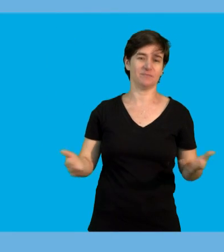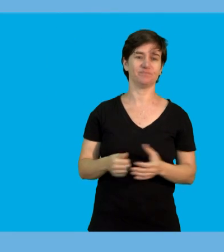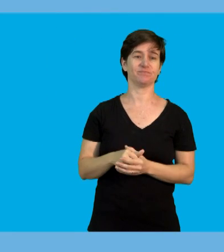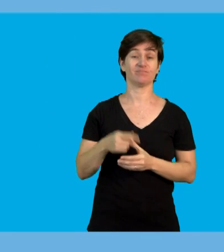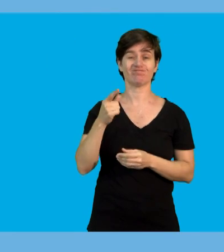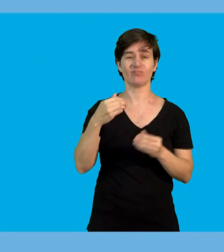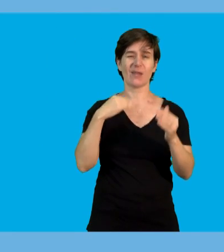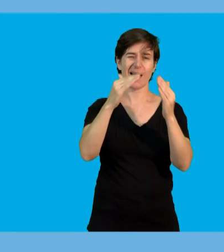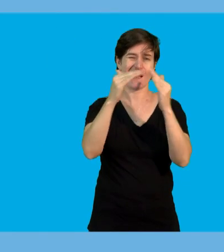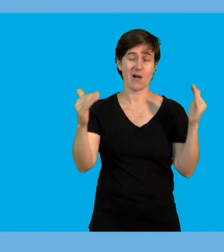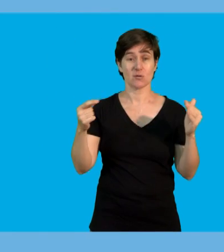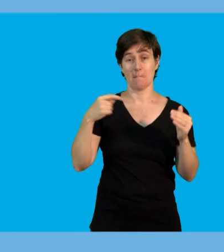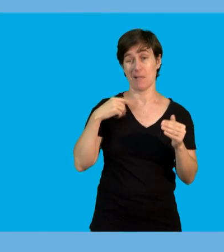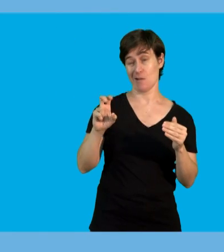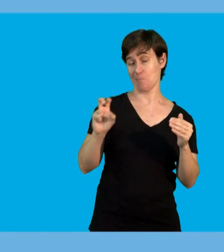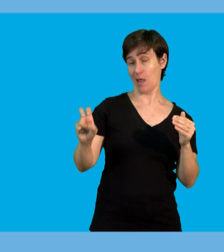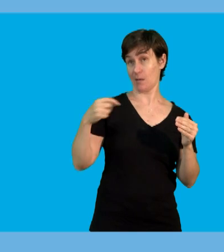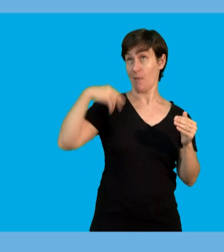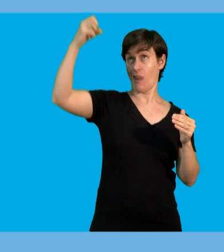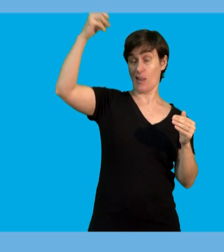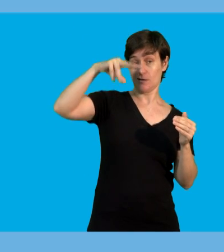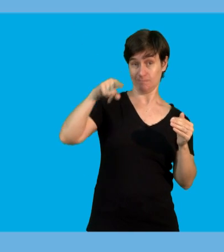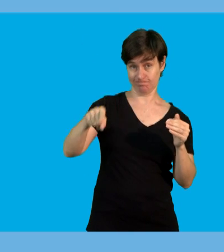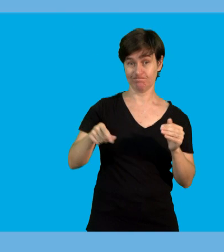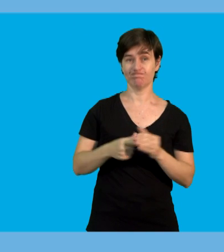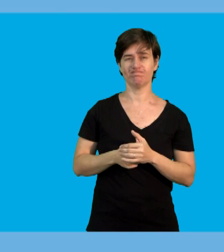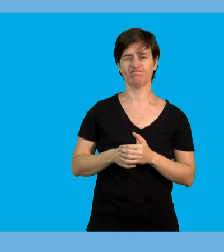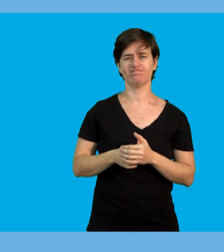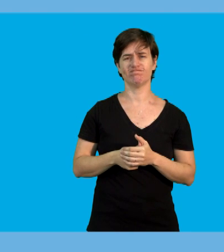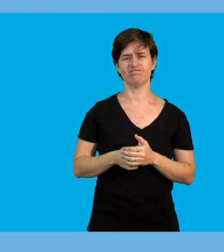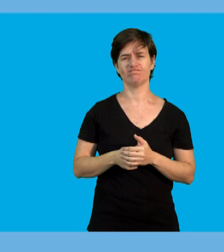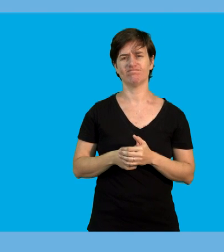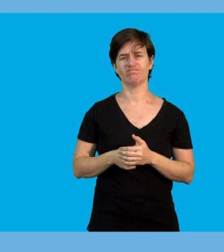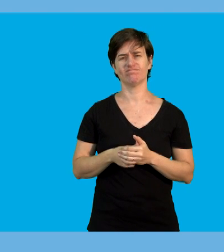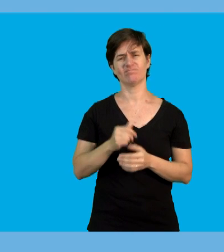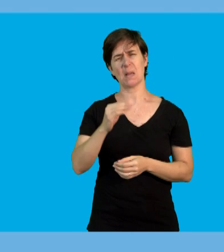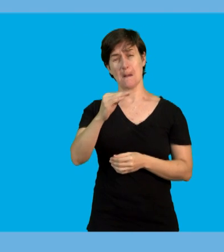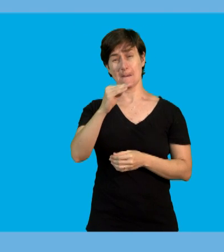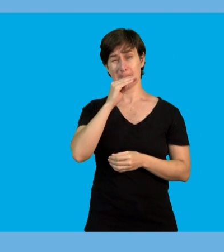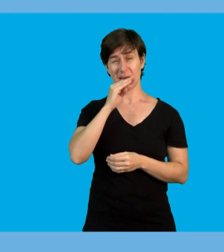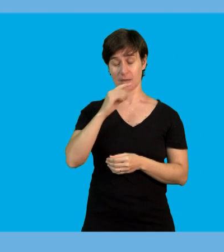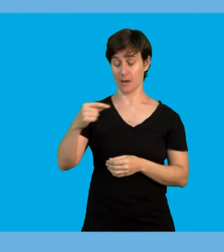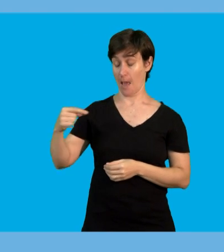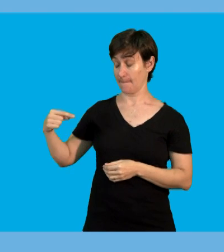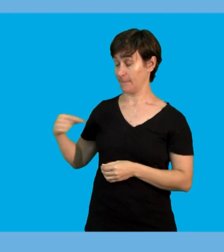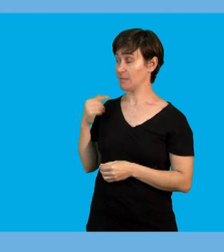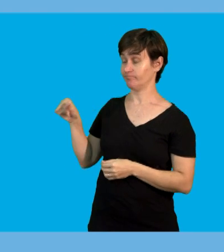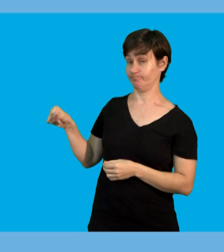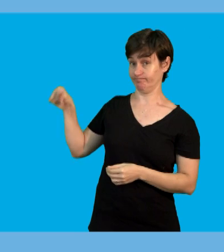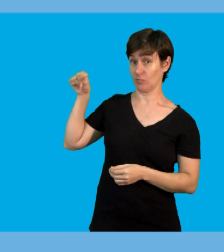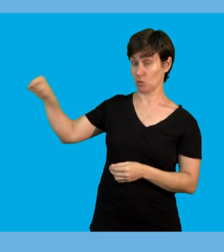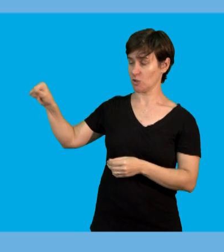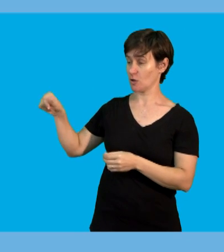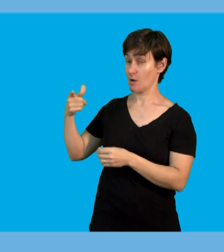house and this is your plug there and your light bulb is there, it doesn't mean that immediately when you start pressing on